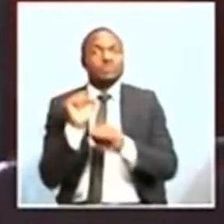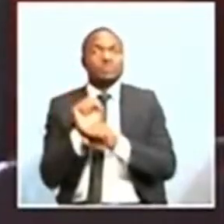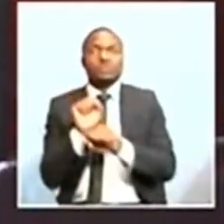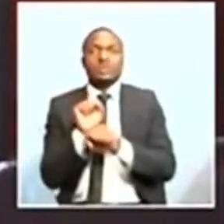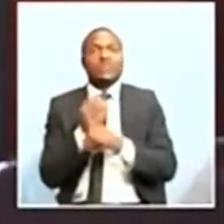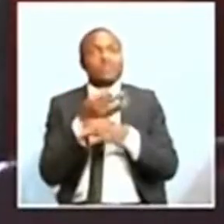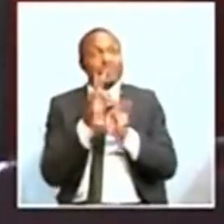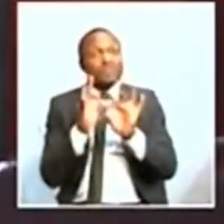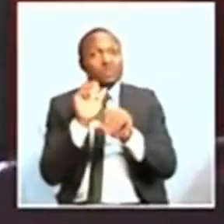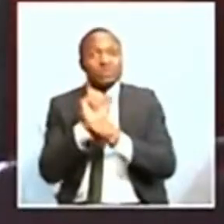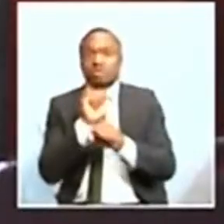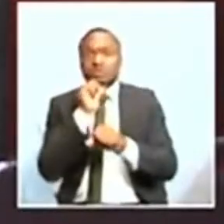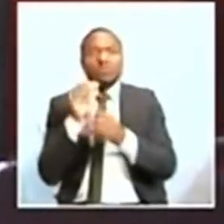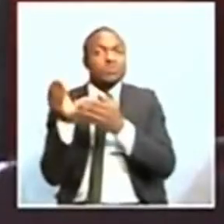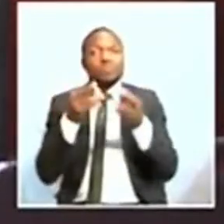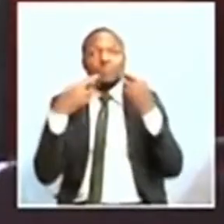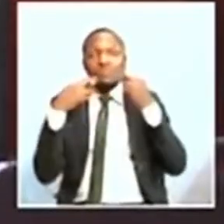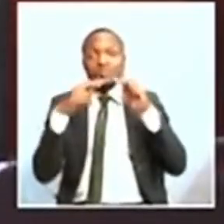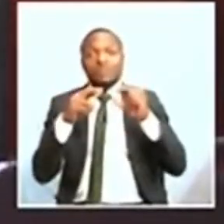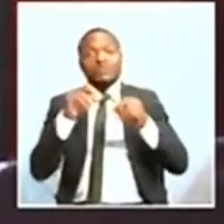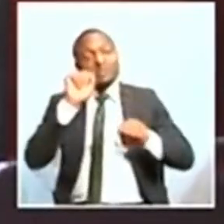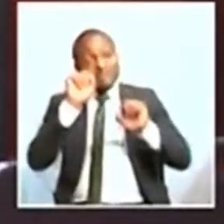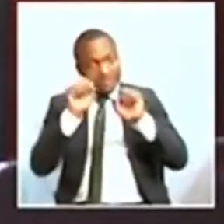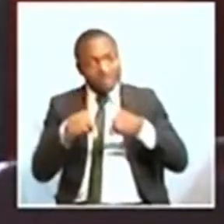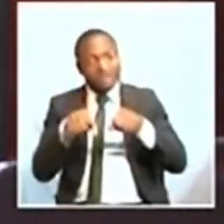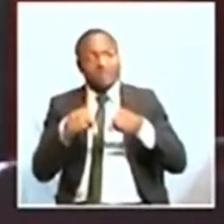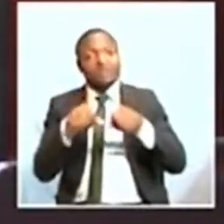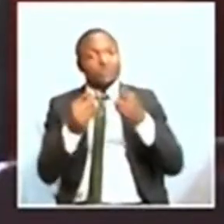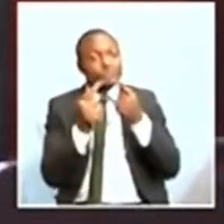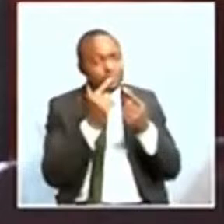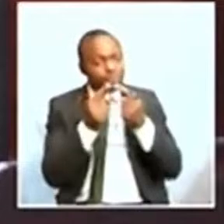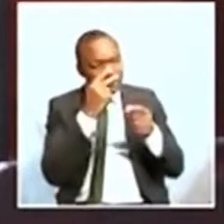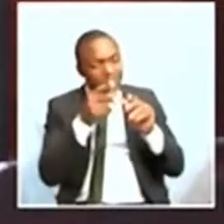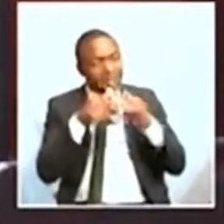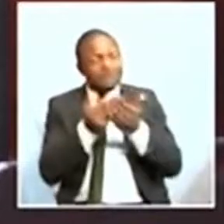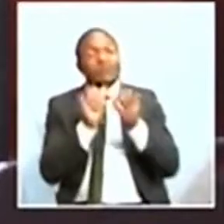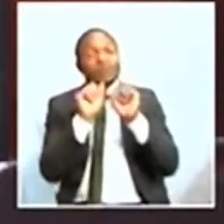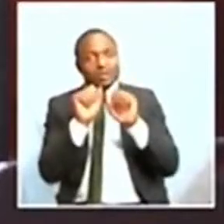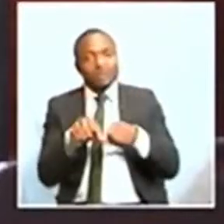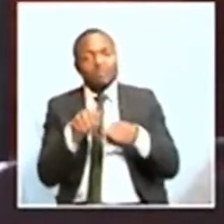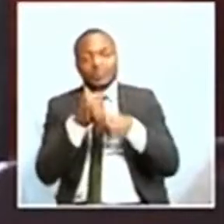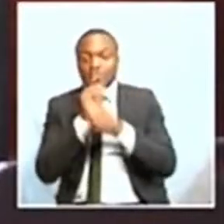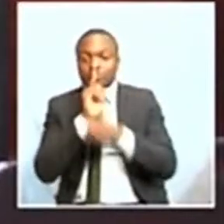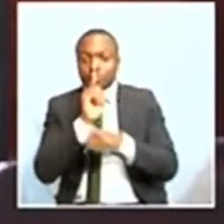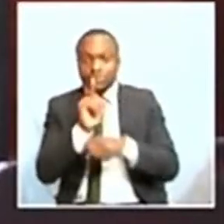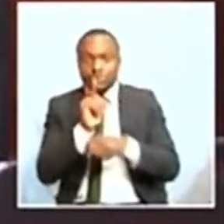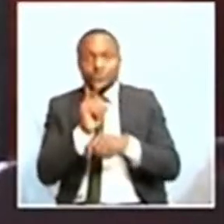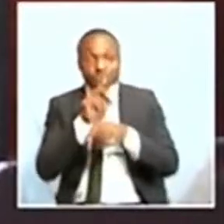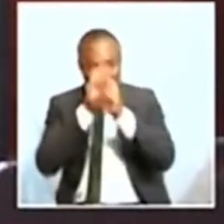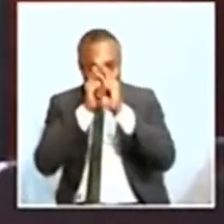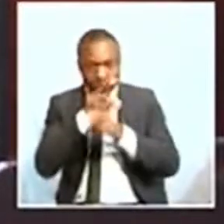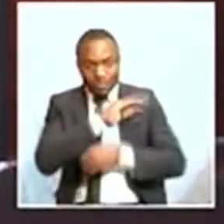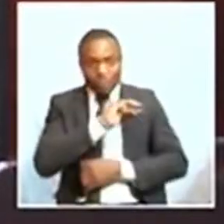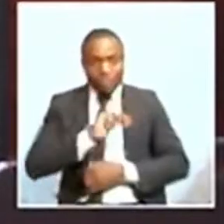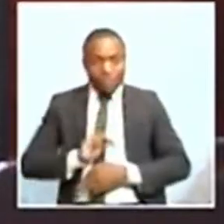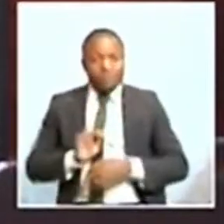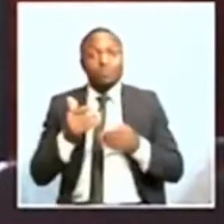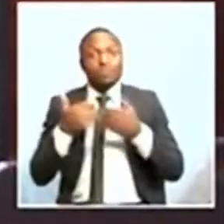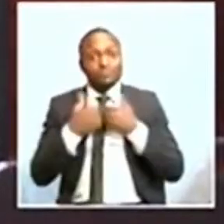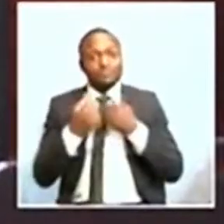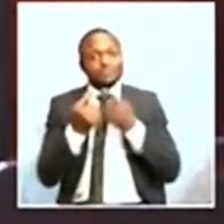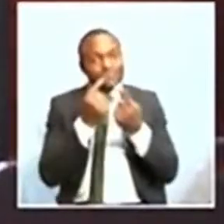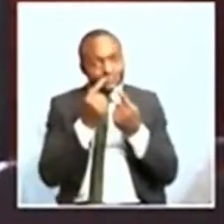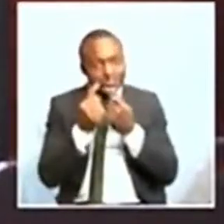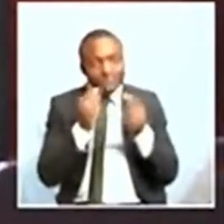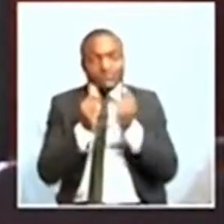results, so the clerk, please, if you can also liaise and see how best we can ensure that honorable members have an